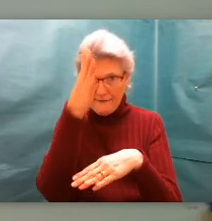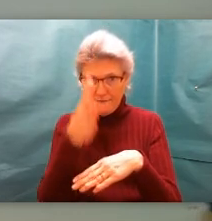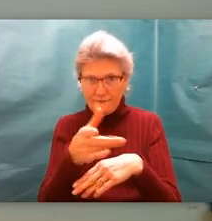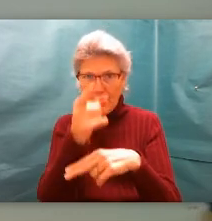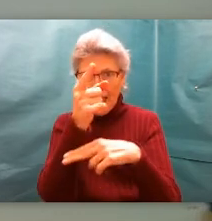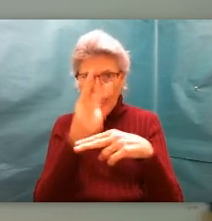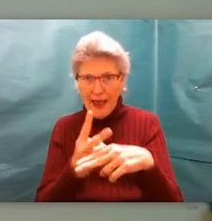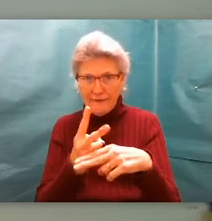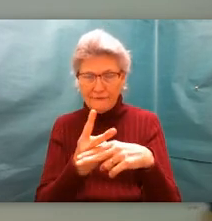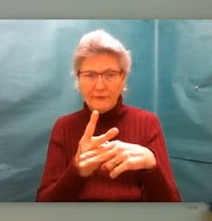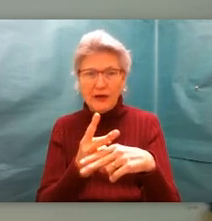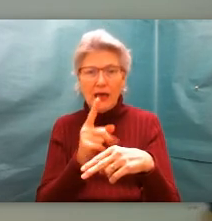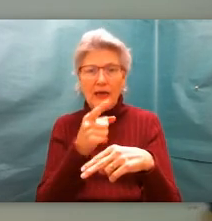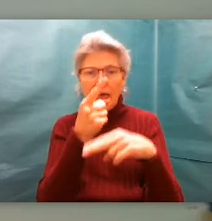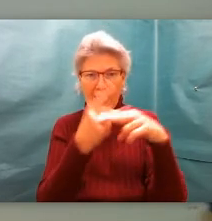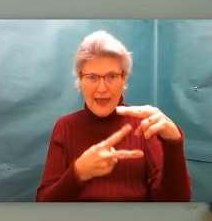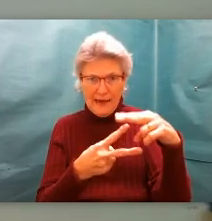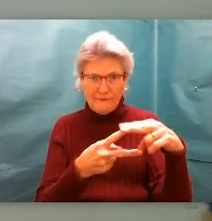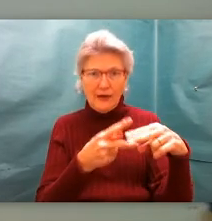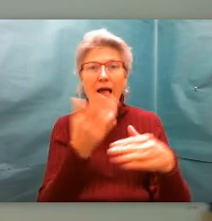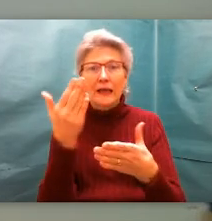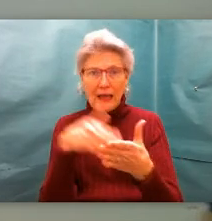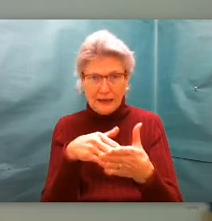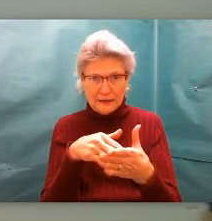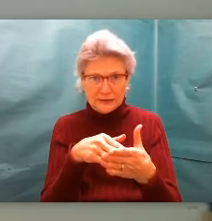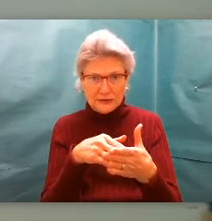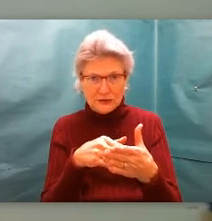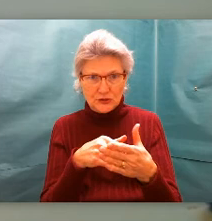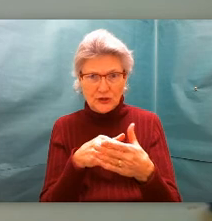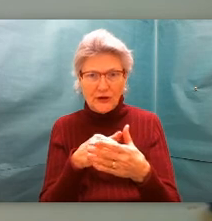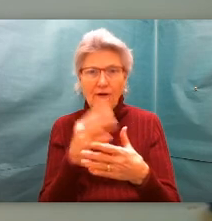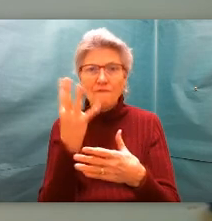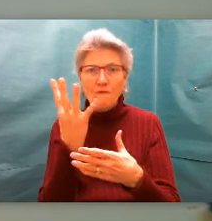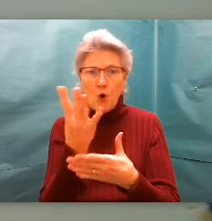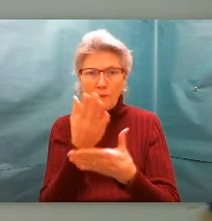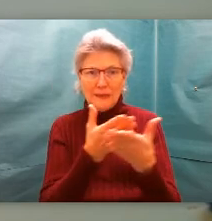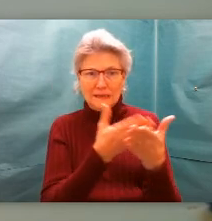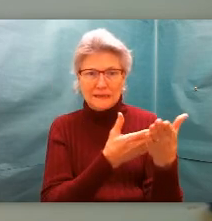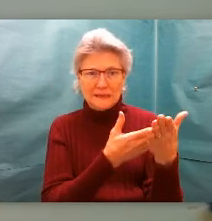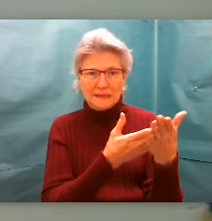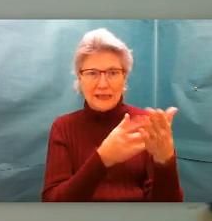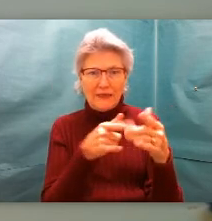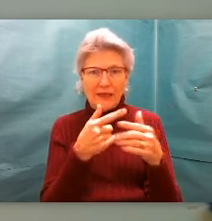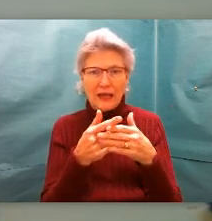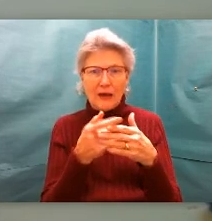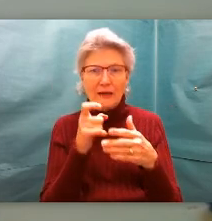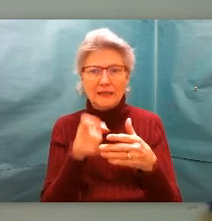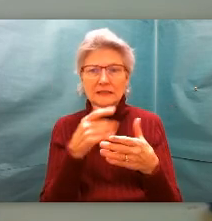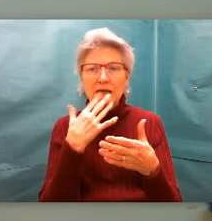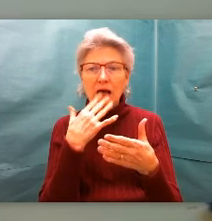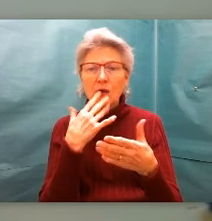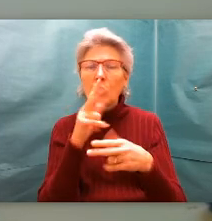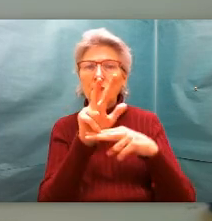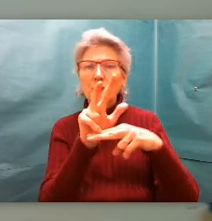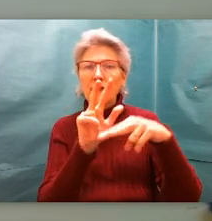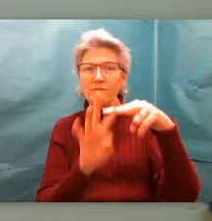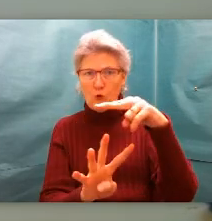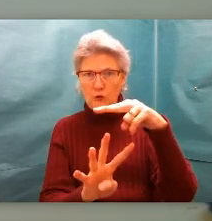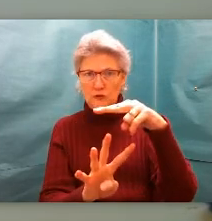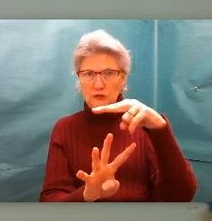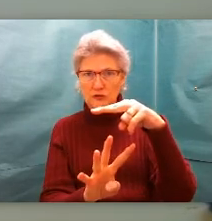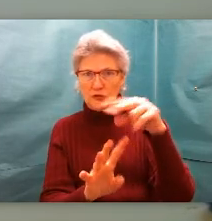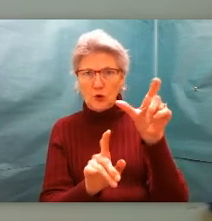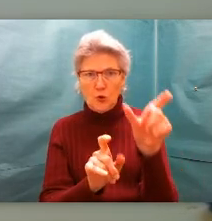2 pieces, and then in half again to get to a total of 4 pieces. And then I would need to shade